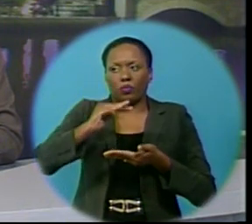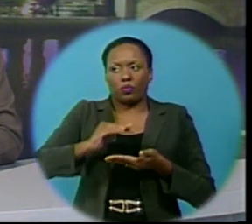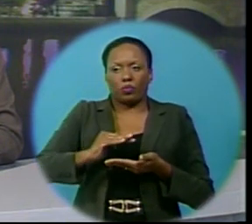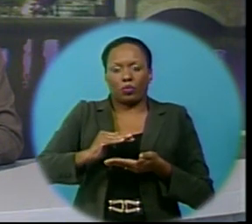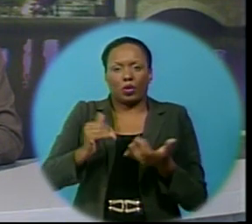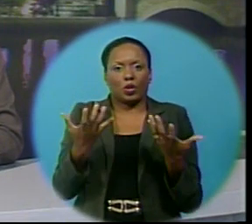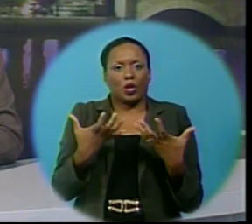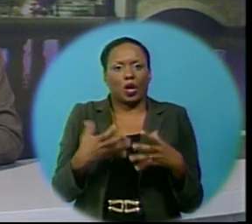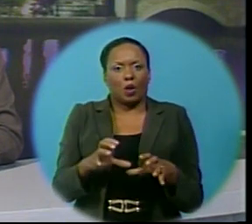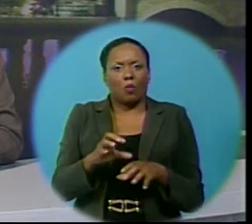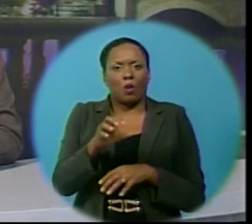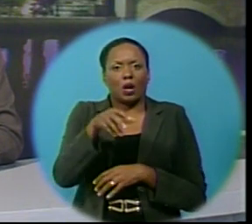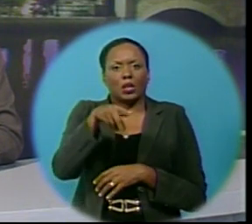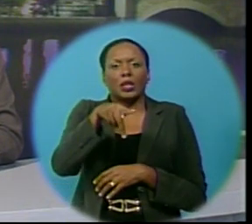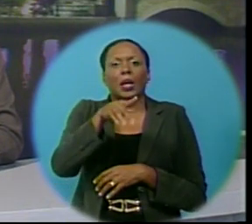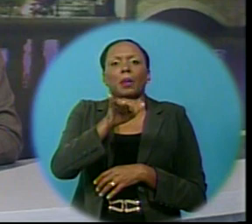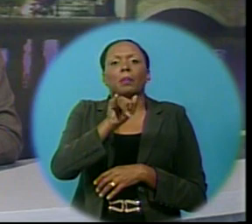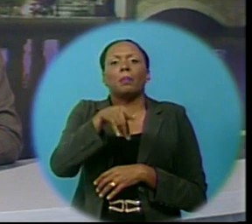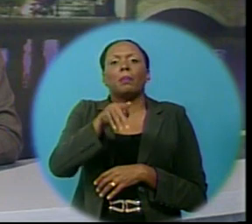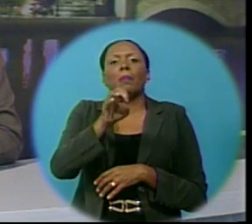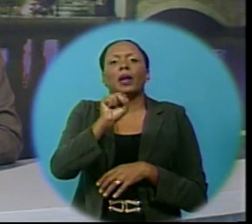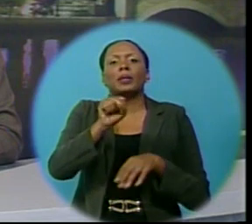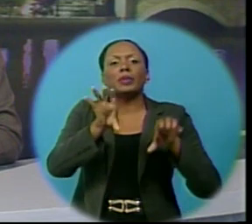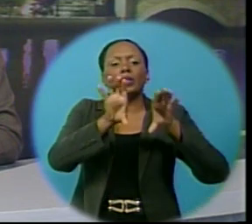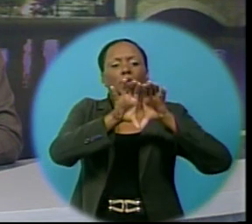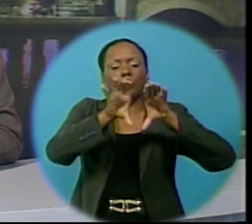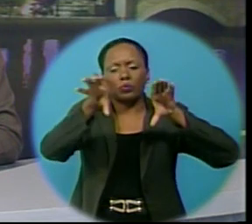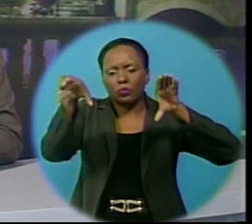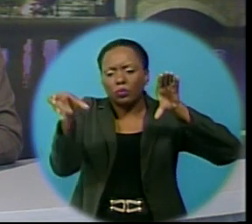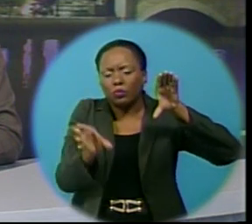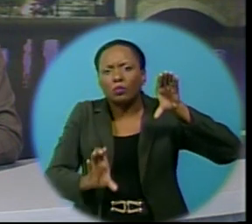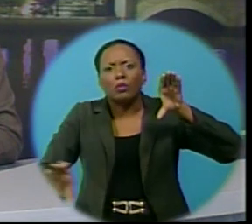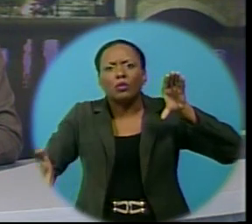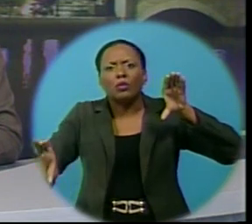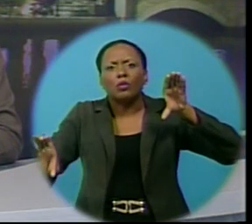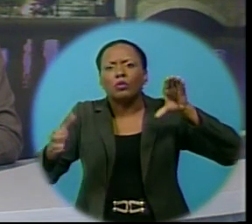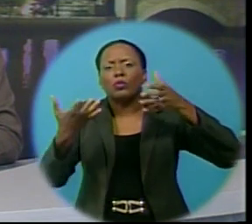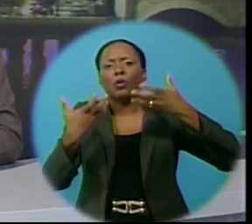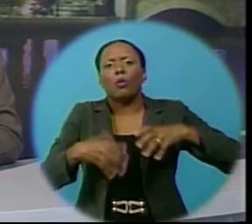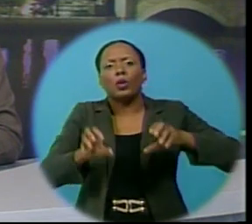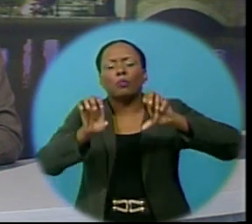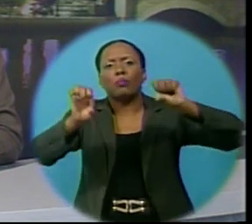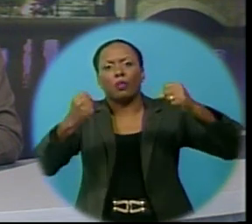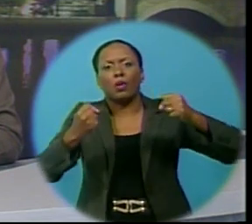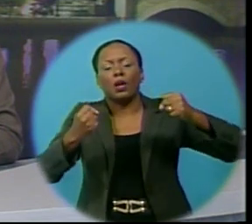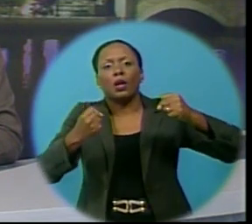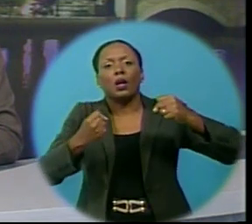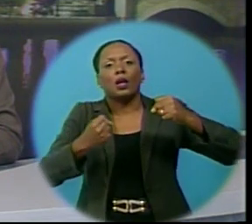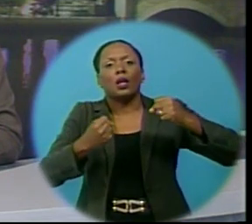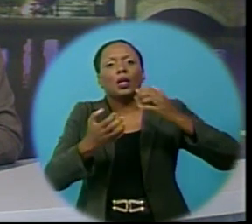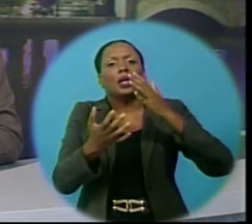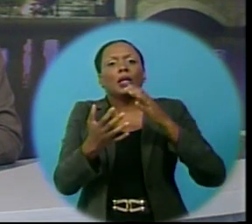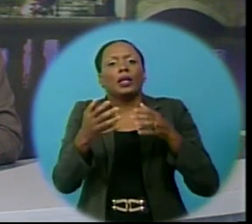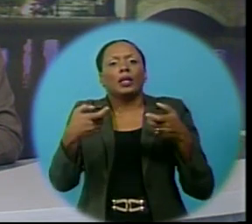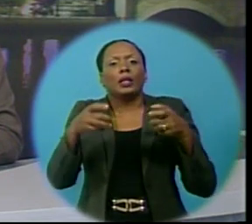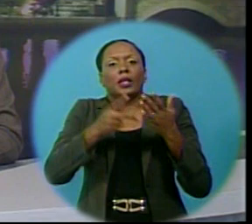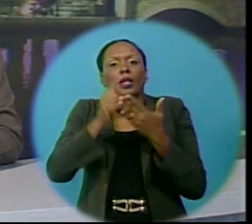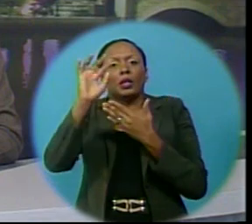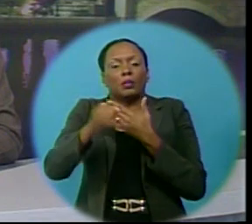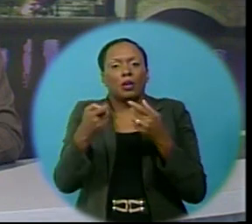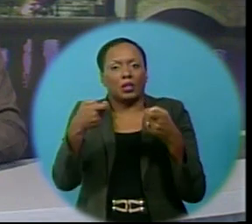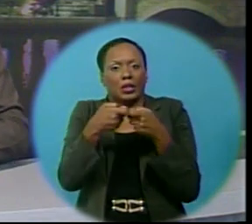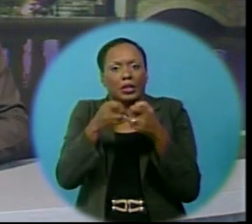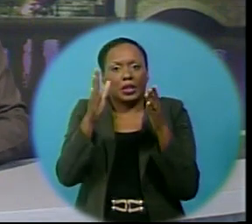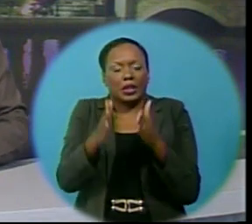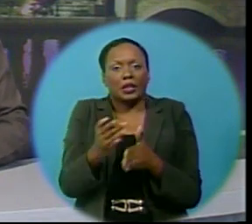bursting and horizontal drilling technology it is about to use. According to project engineer Shelley Paris, the replacement of